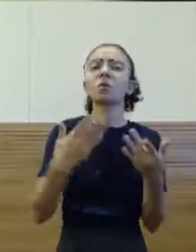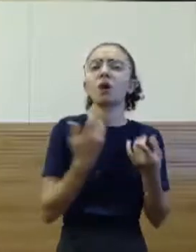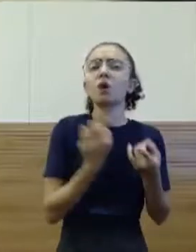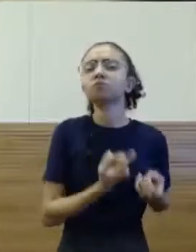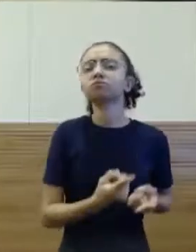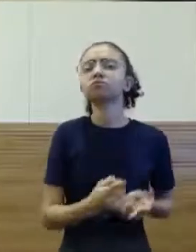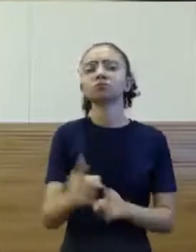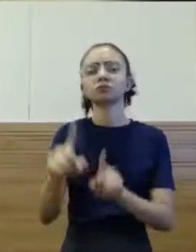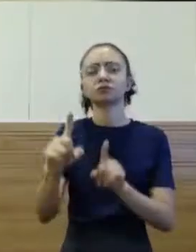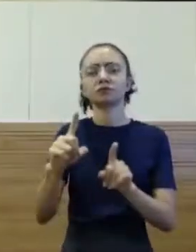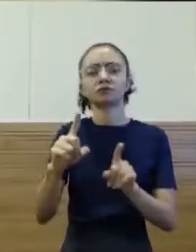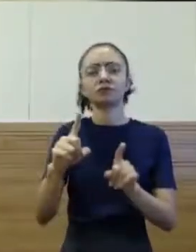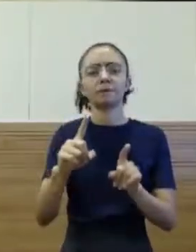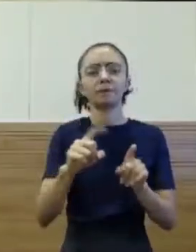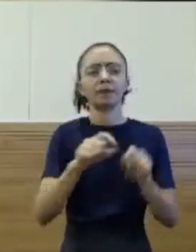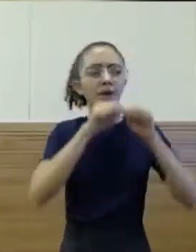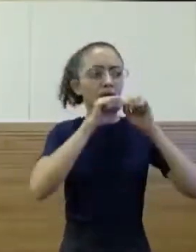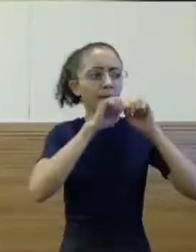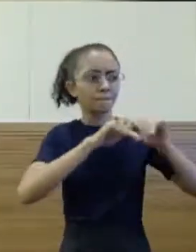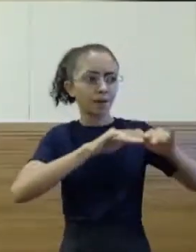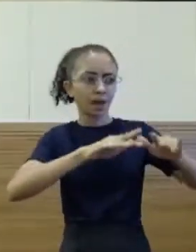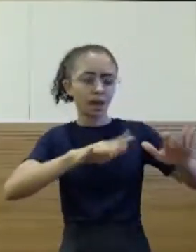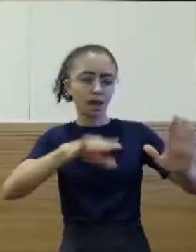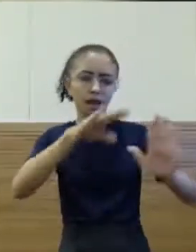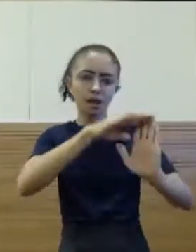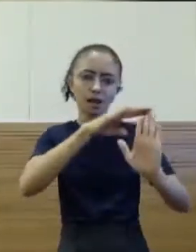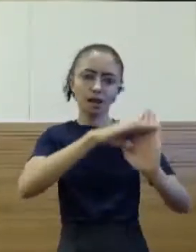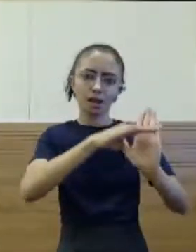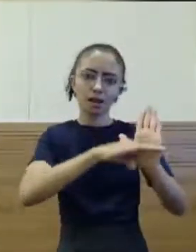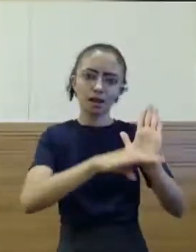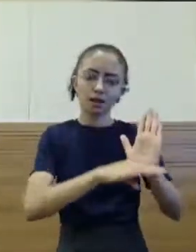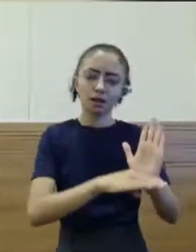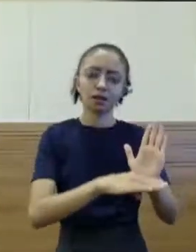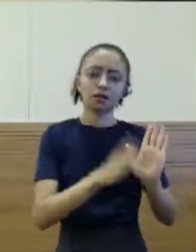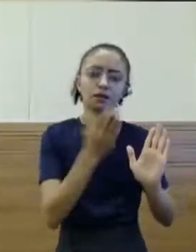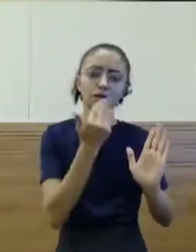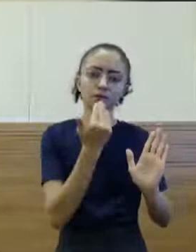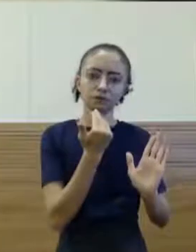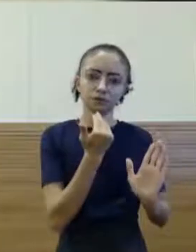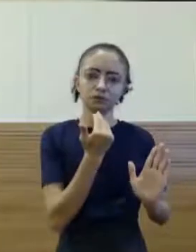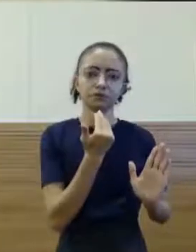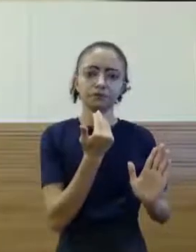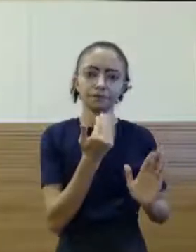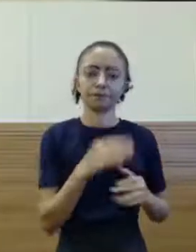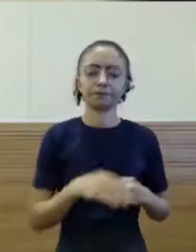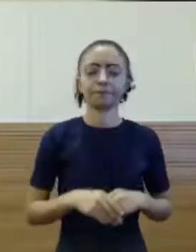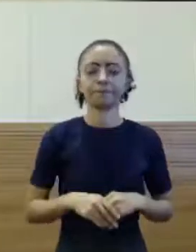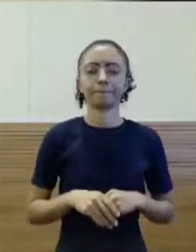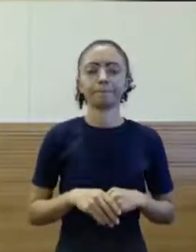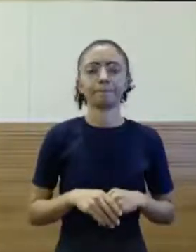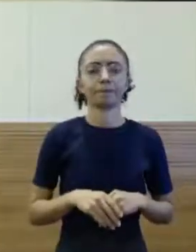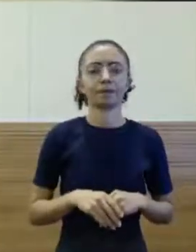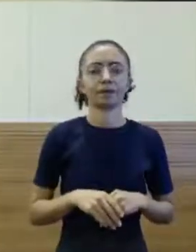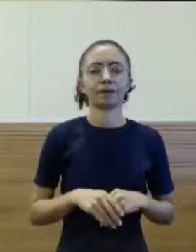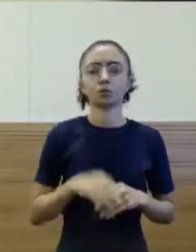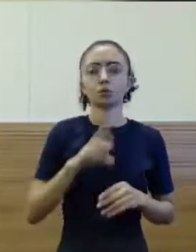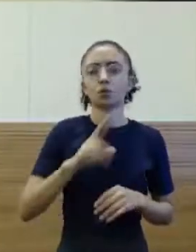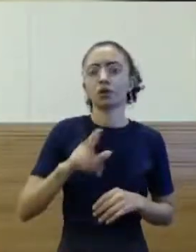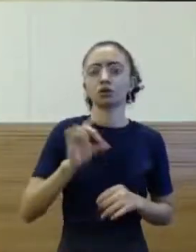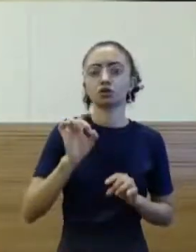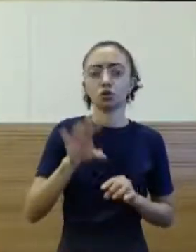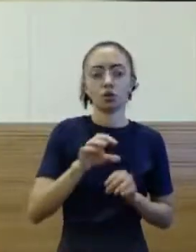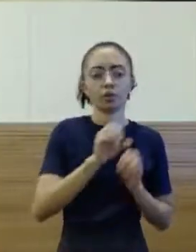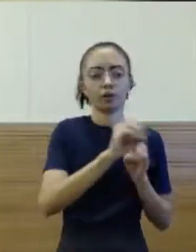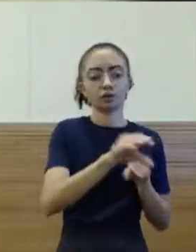you you feel that well to take the dietary guides, which is well, like Jimena said, that to transcend the objective of the guide, which is